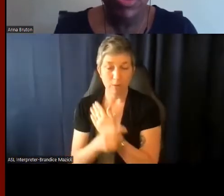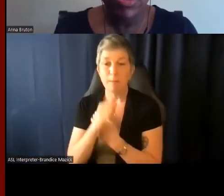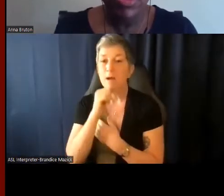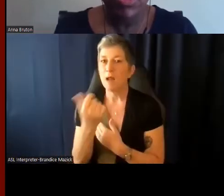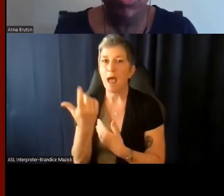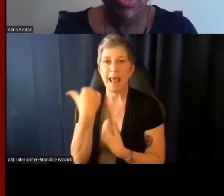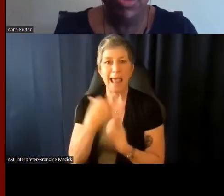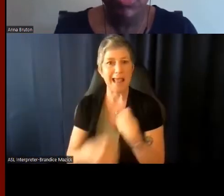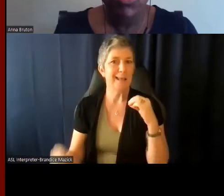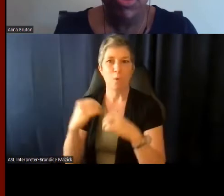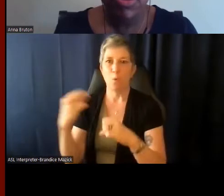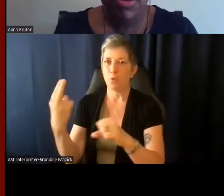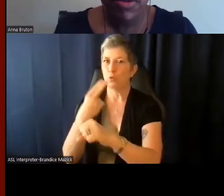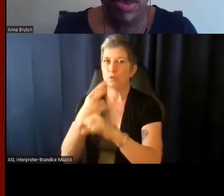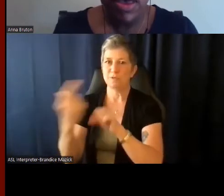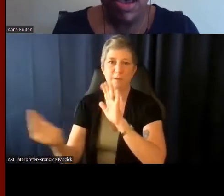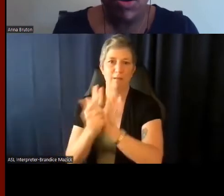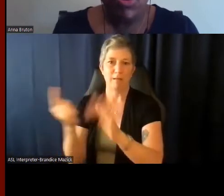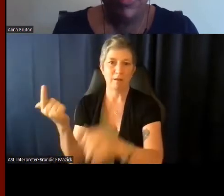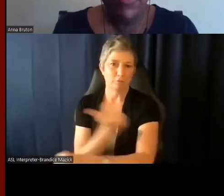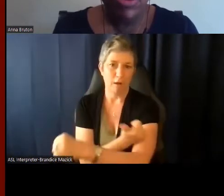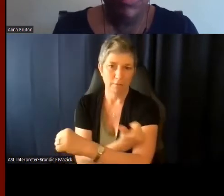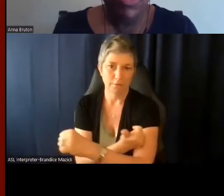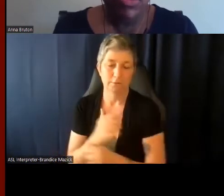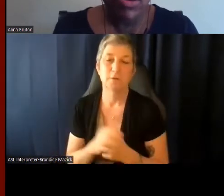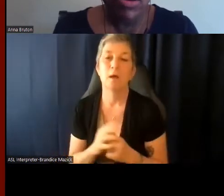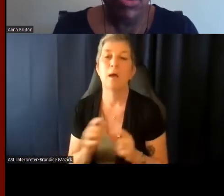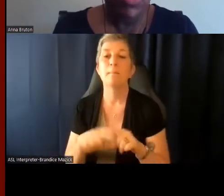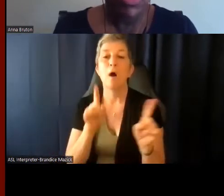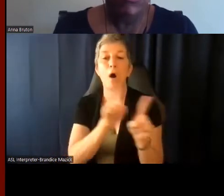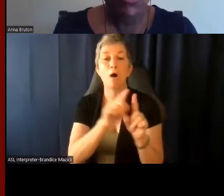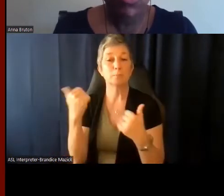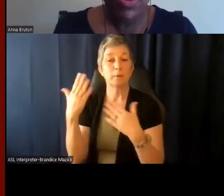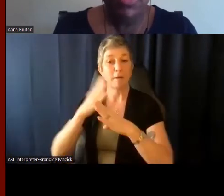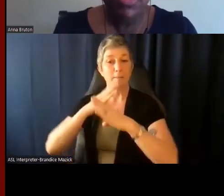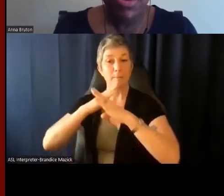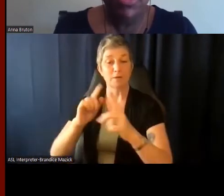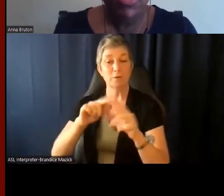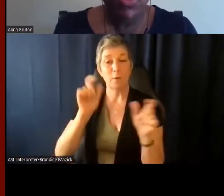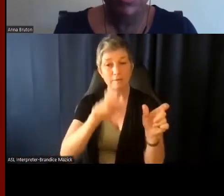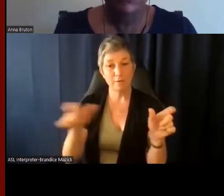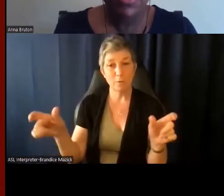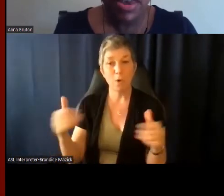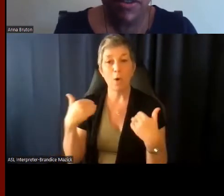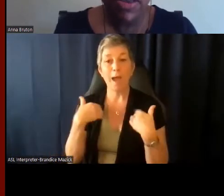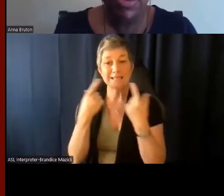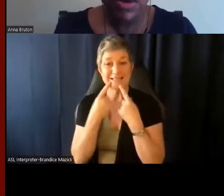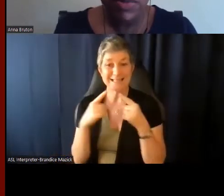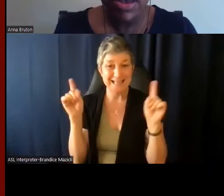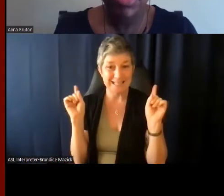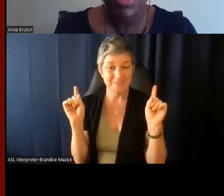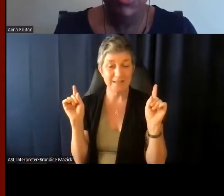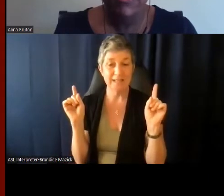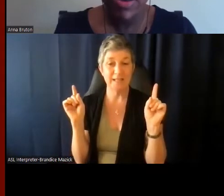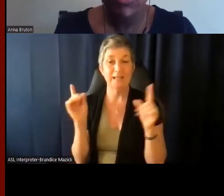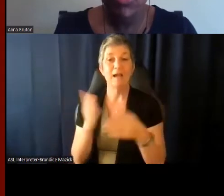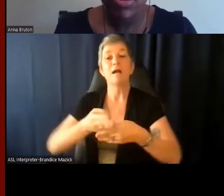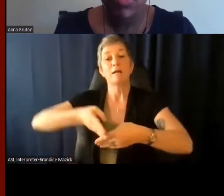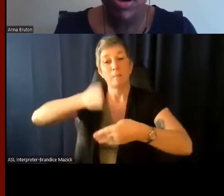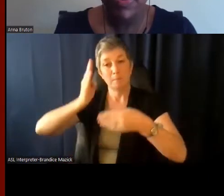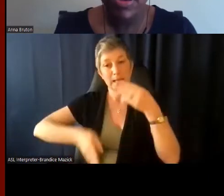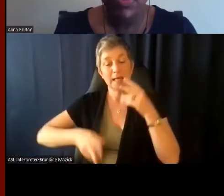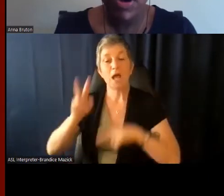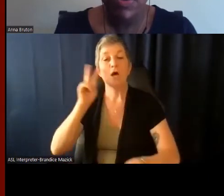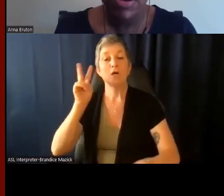engaging in the use of illegal drugs. It also provides protection to an individual who has successfully completed a supervised